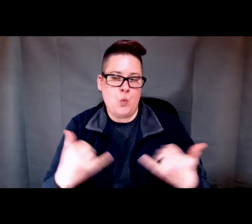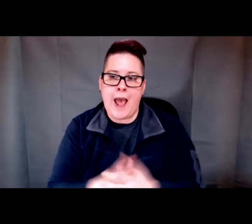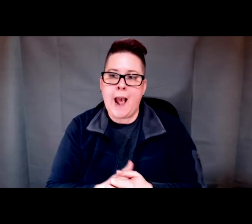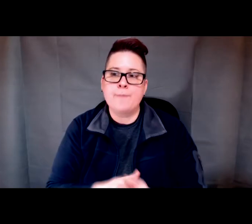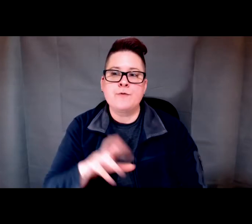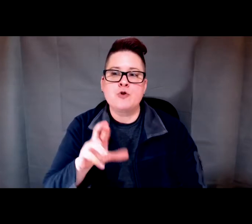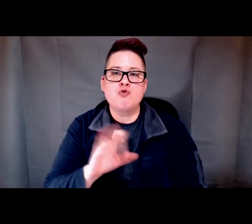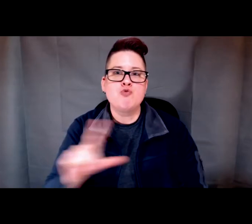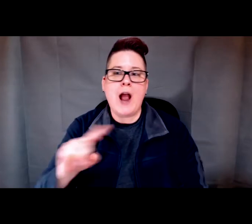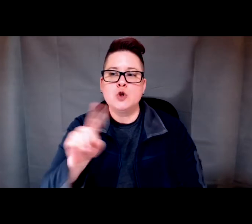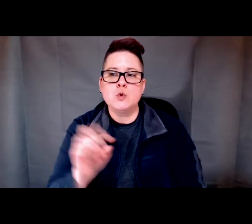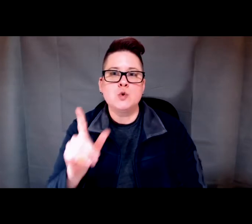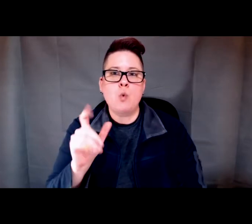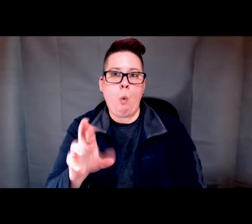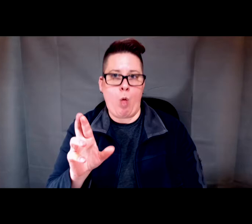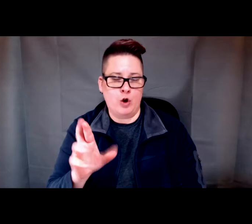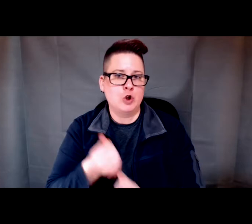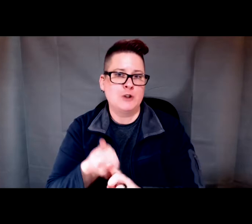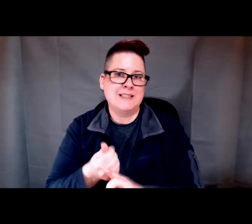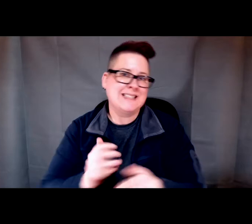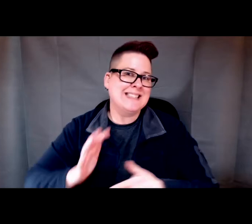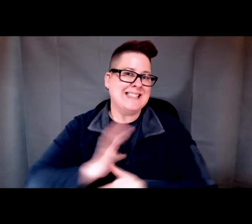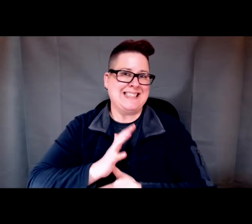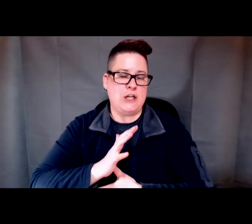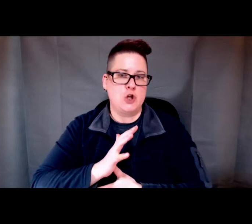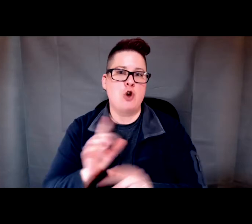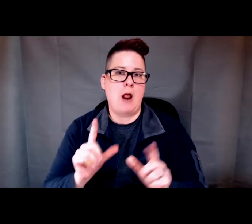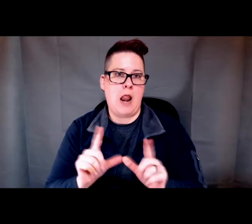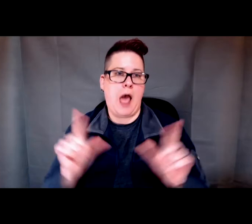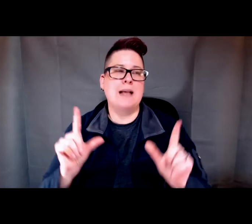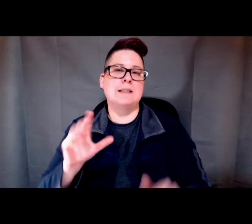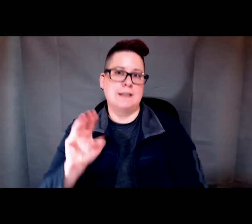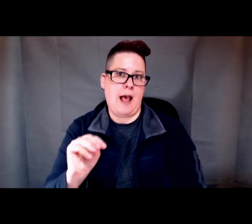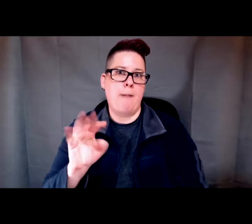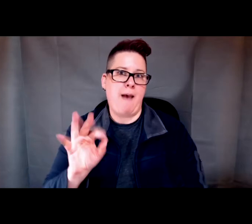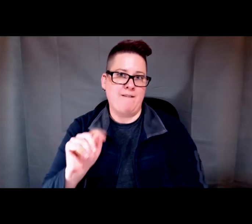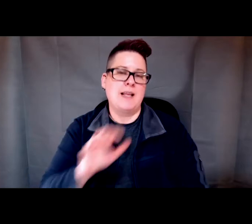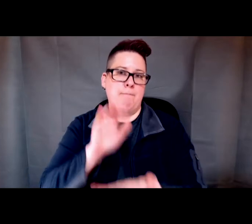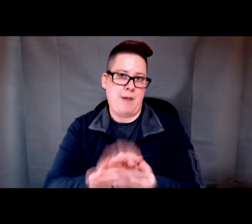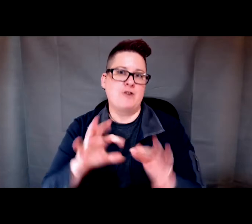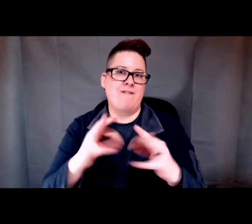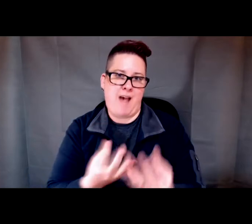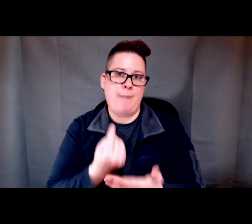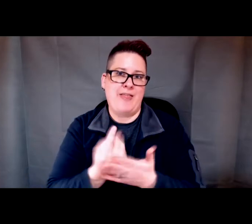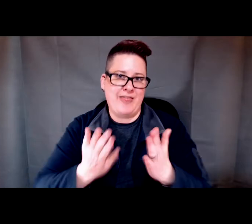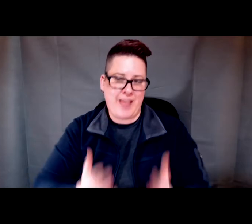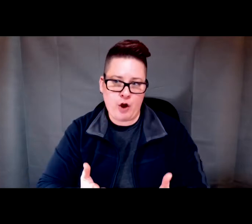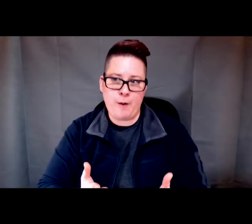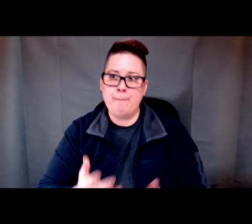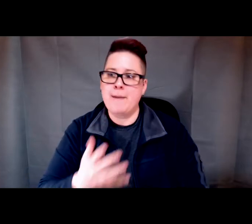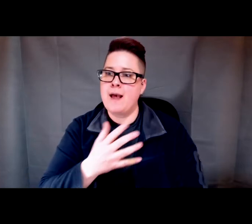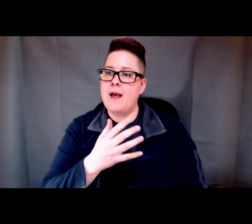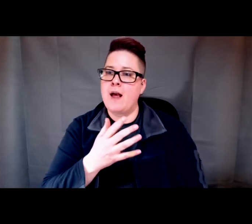Rachel Zoller, who's a senior licensed marriage and family therapist